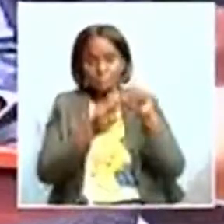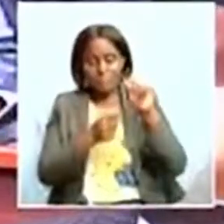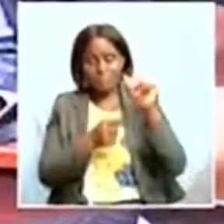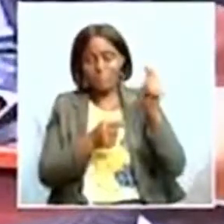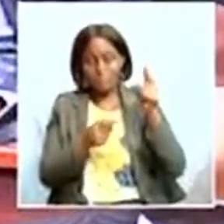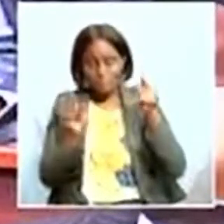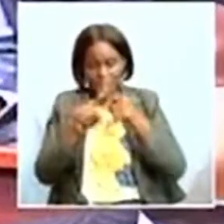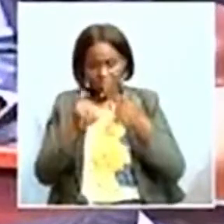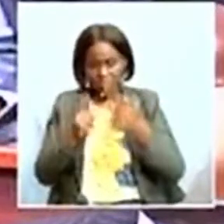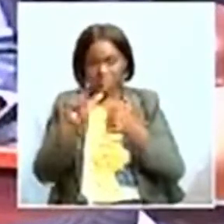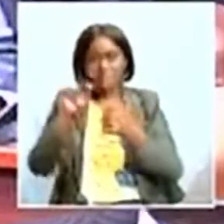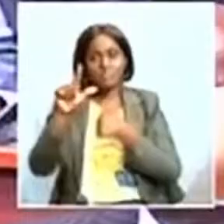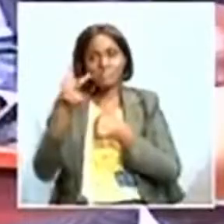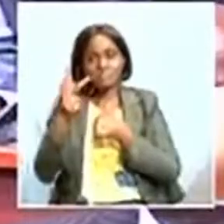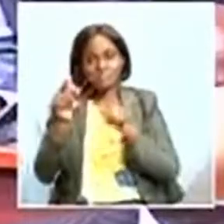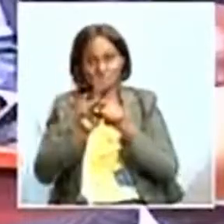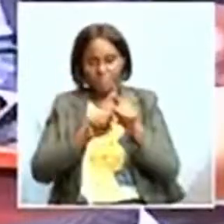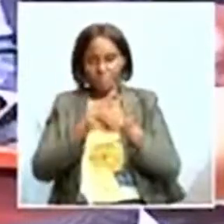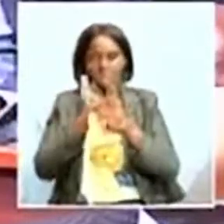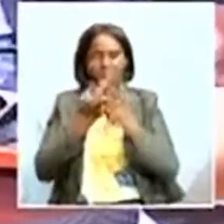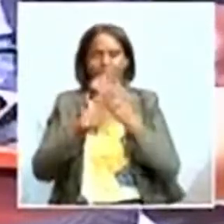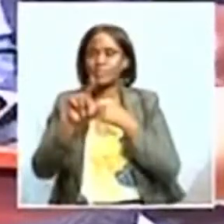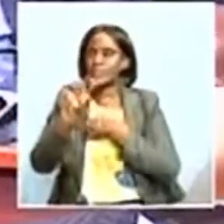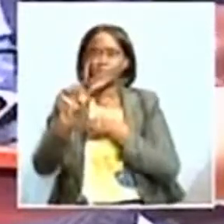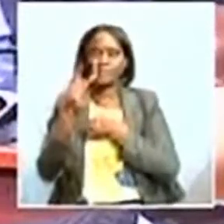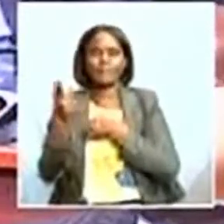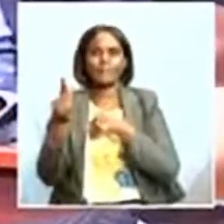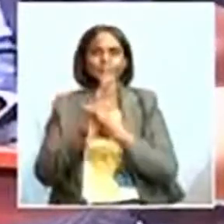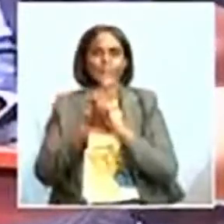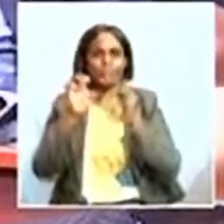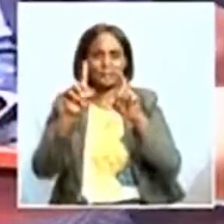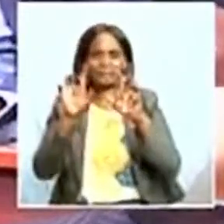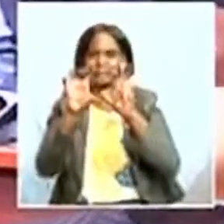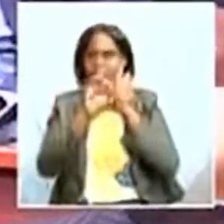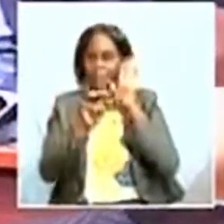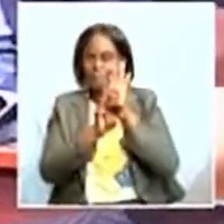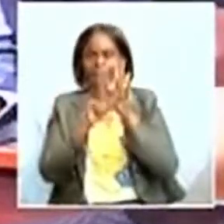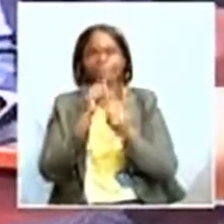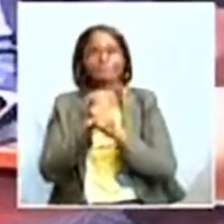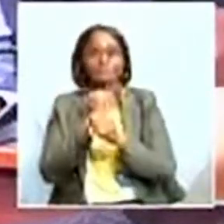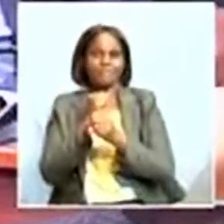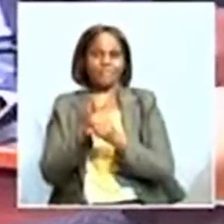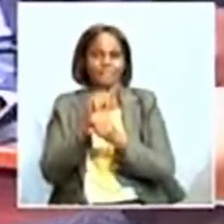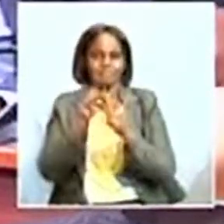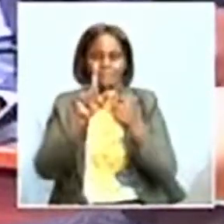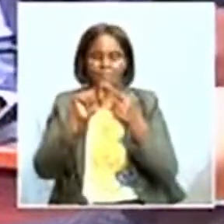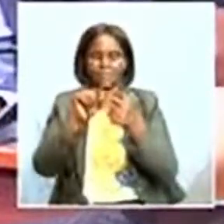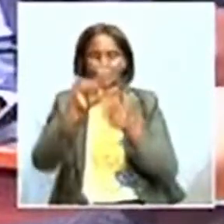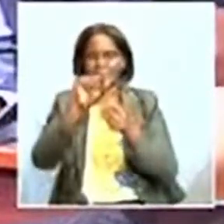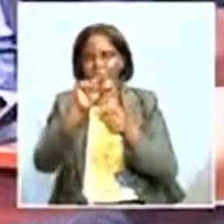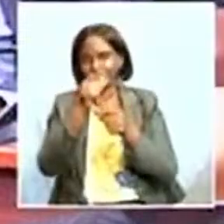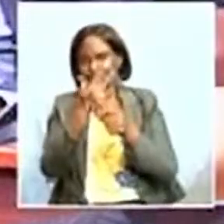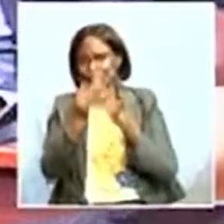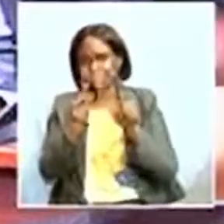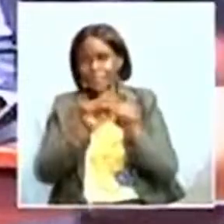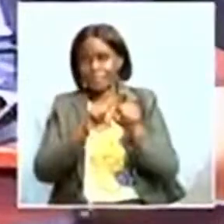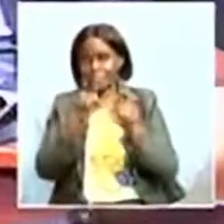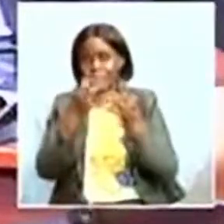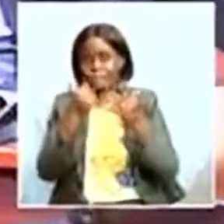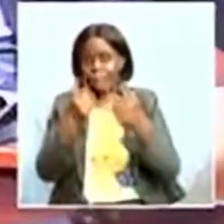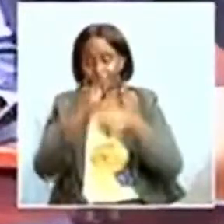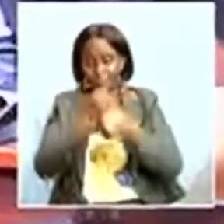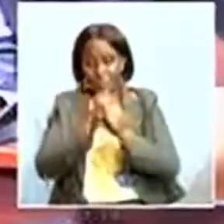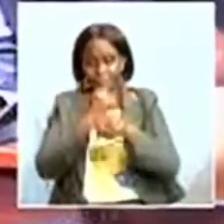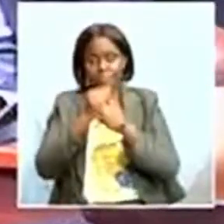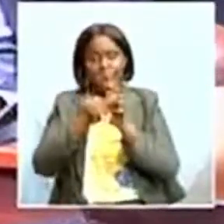2021, and this is 2023. It is called the 2023 Zambia Education Curriculum Framework, 2023. And we are implementing